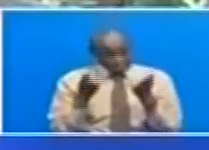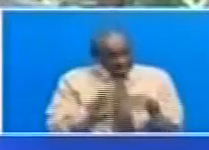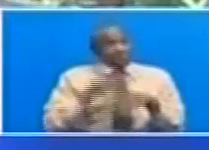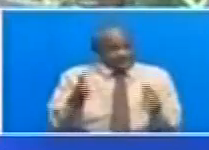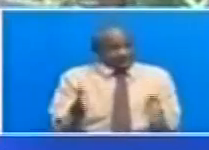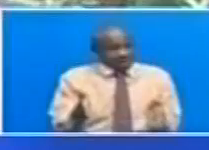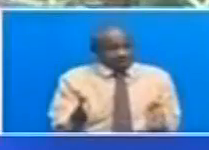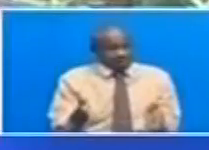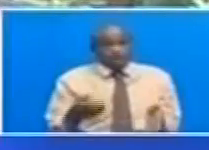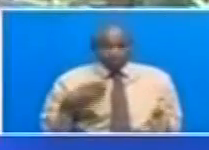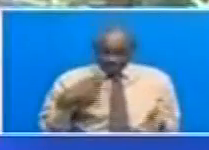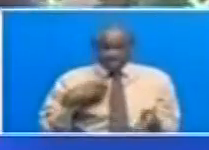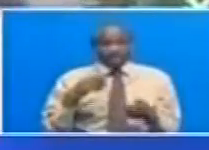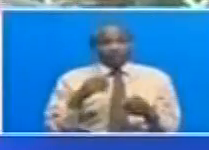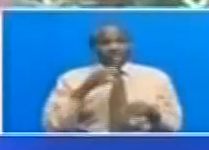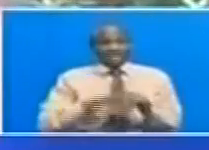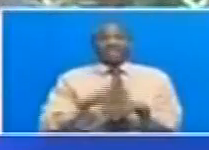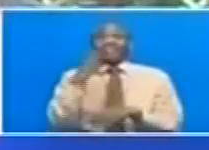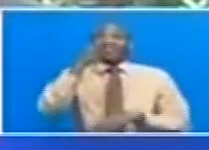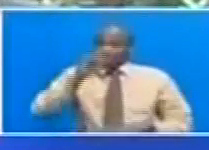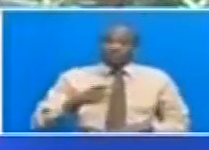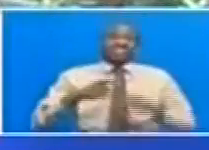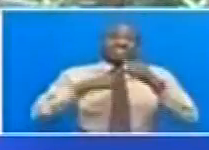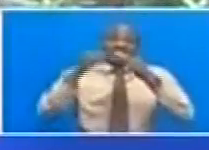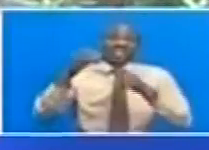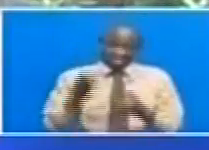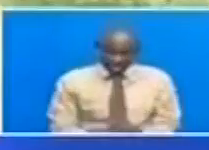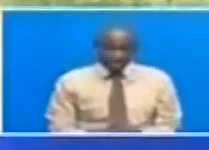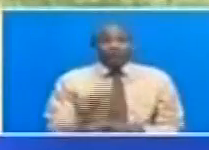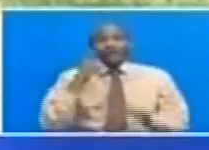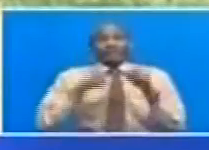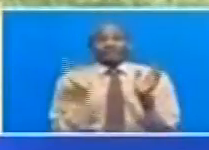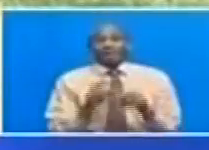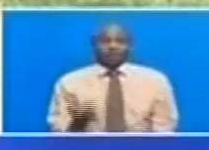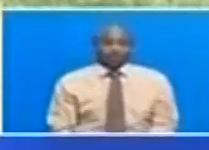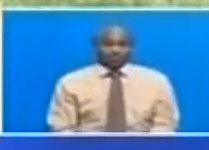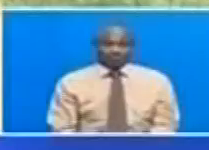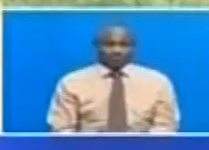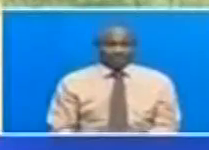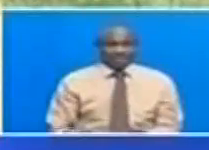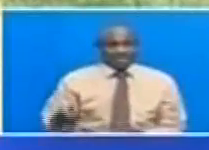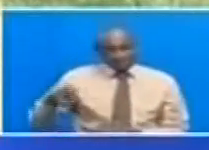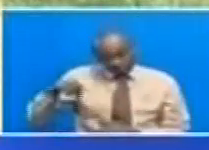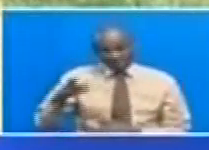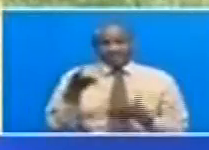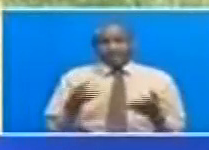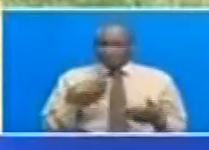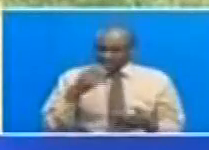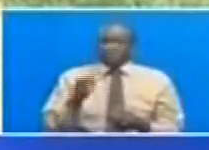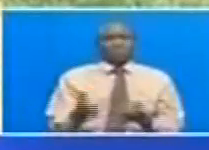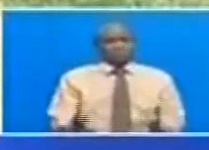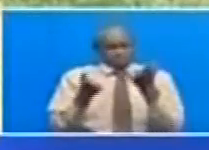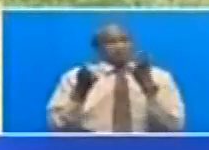huu, tumefikia hiyo nambari ya 3,600 na mwaka ujaisha. It's these numbers that will in turn boost the